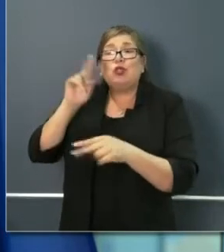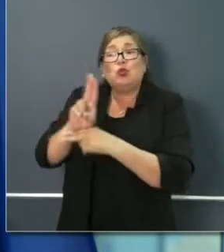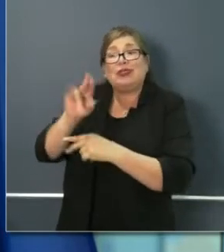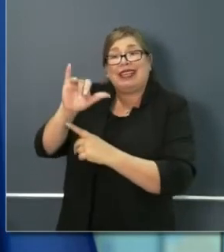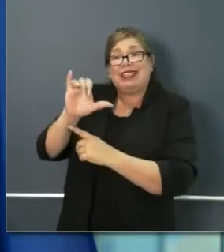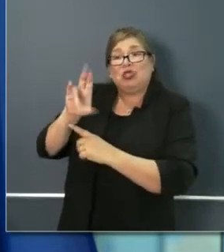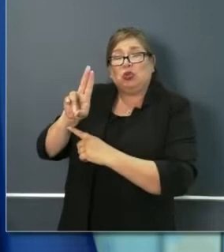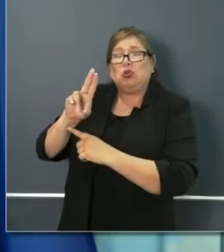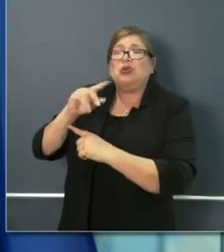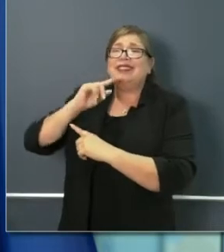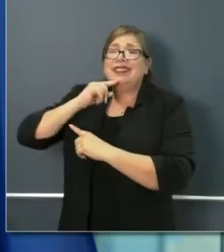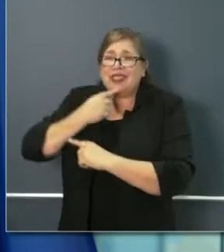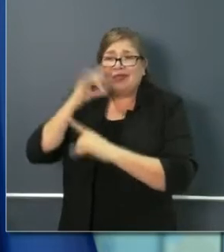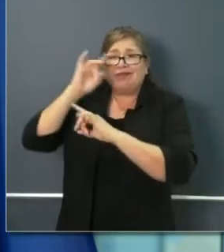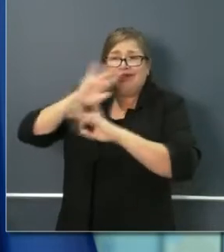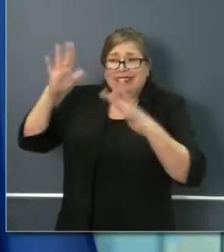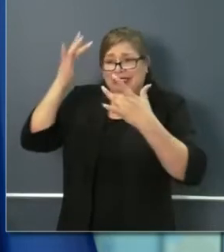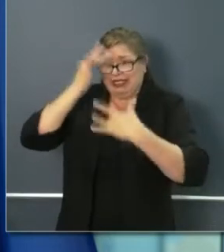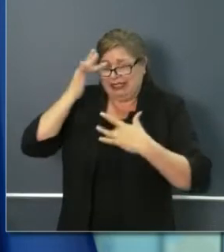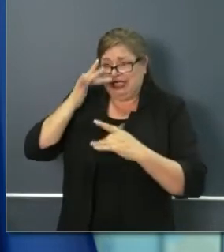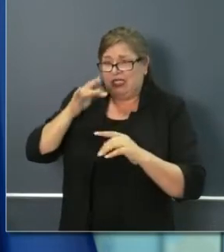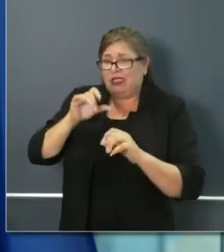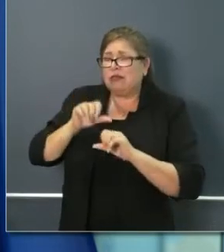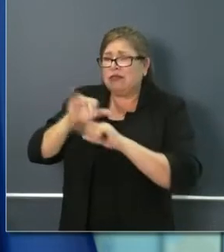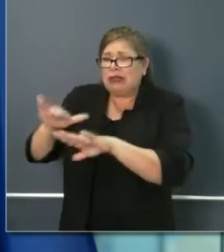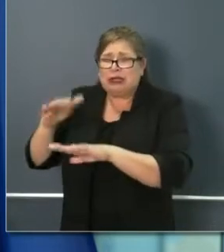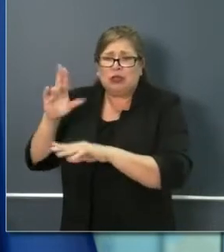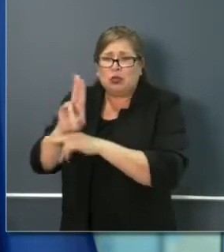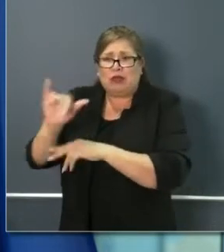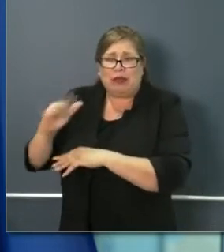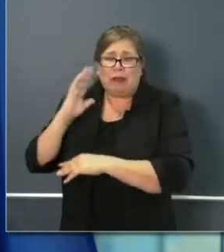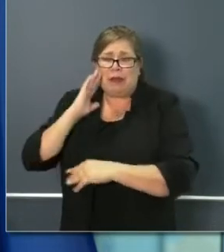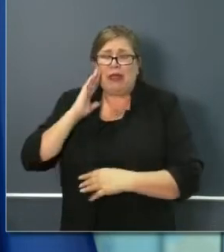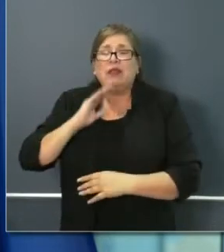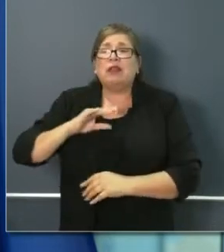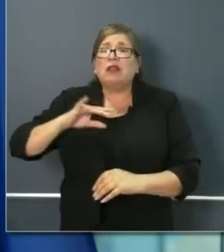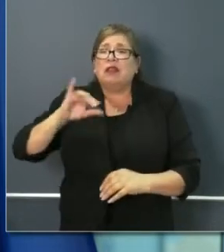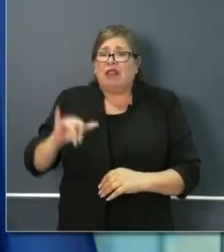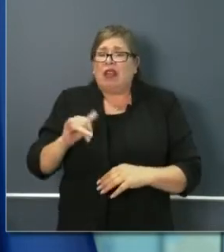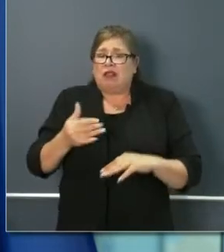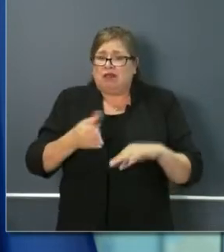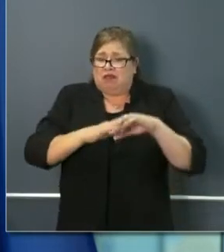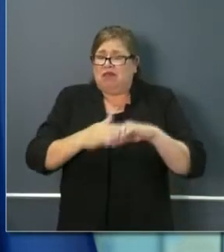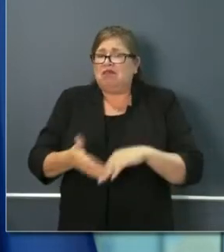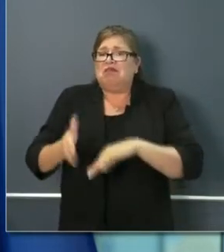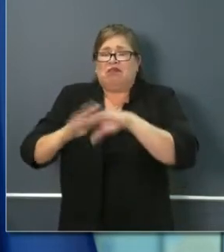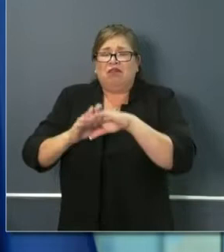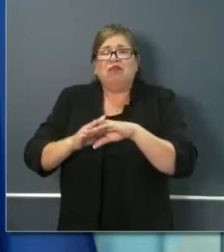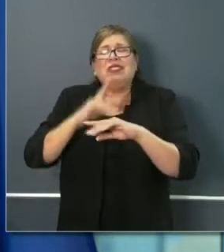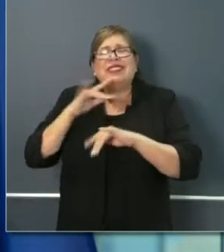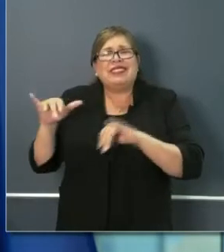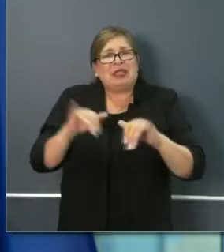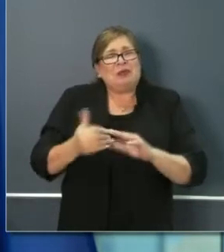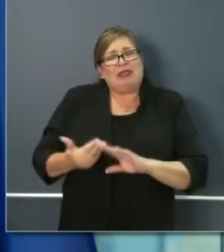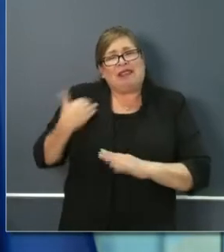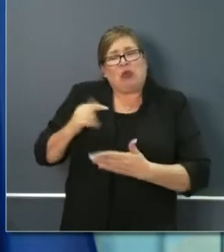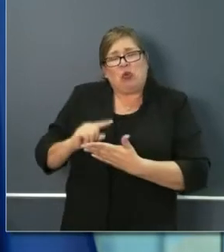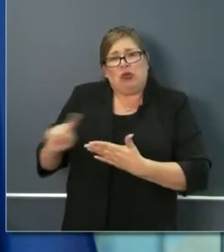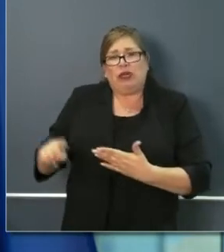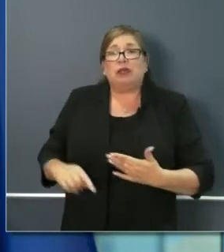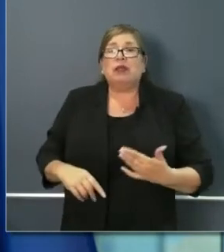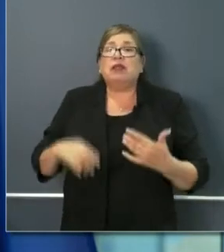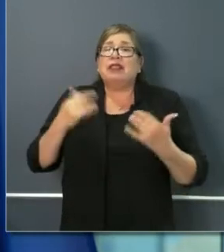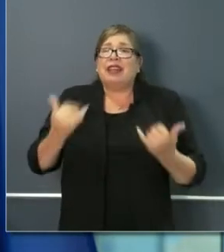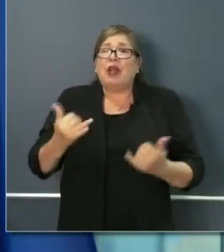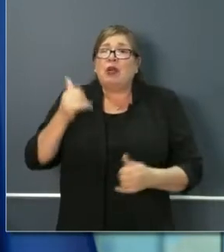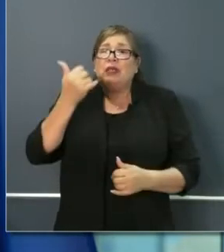was not an insignificant increase from what we had seen in previous weeks. Look, the number of positives today at